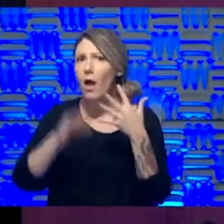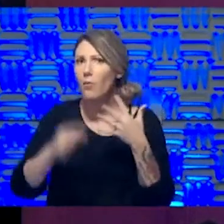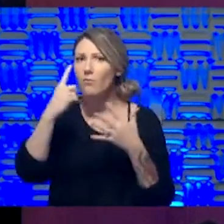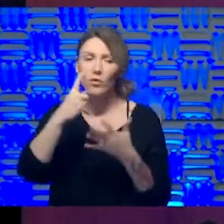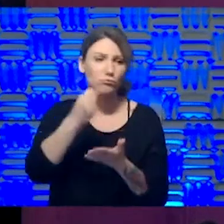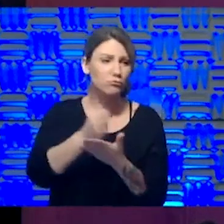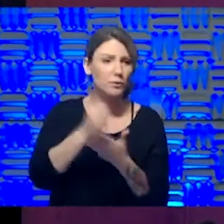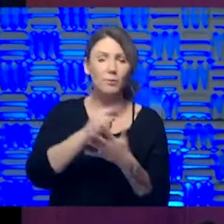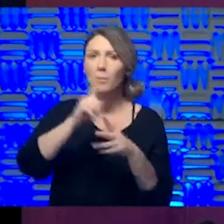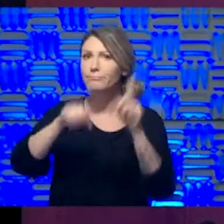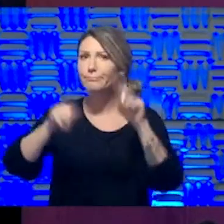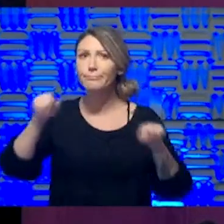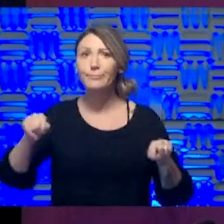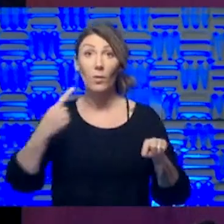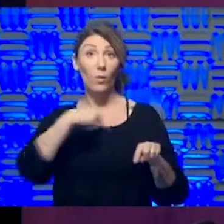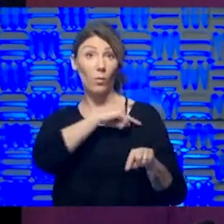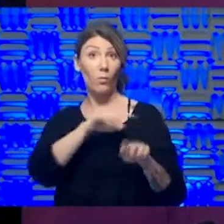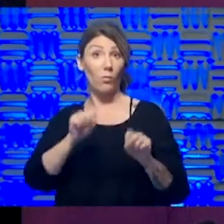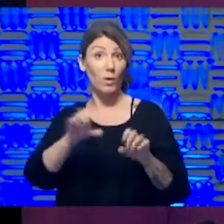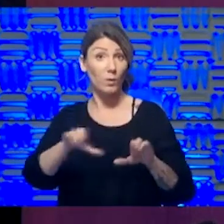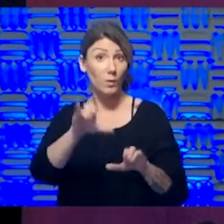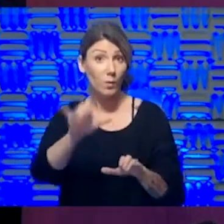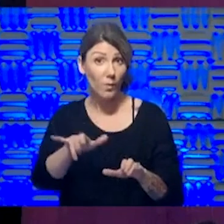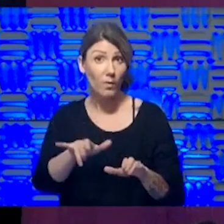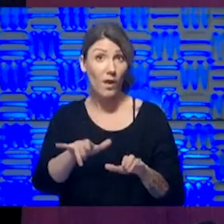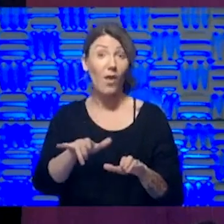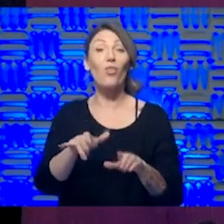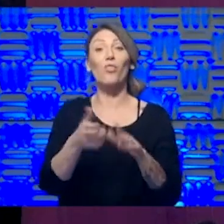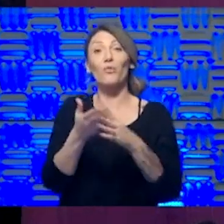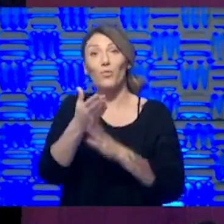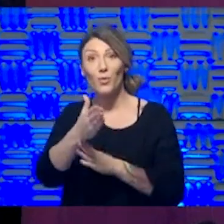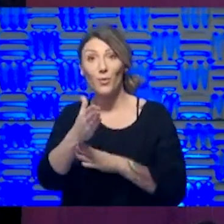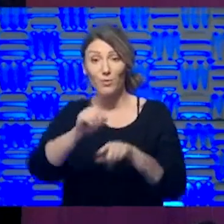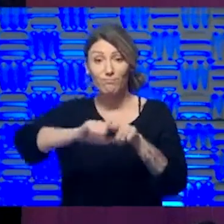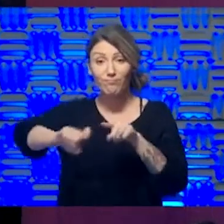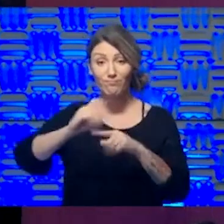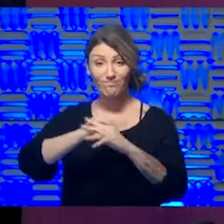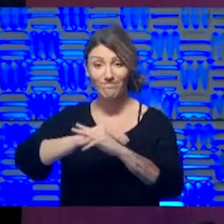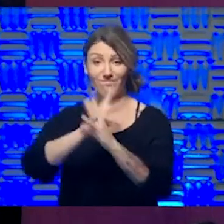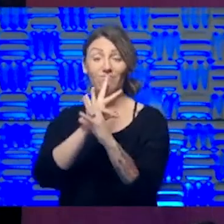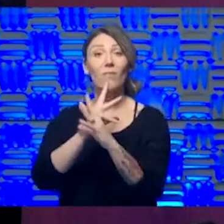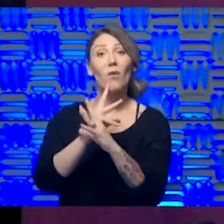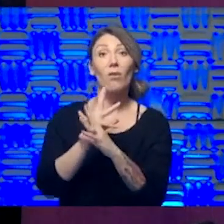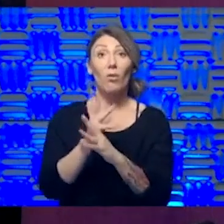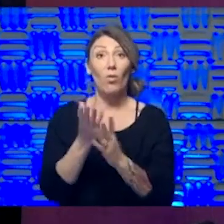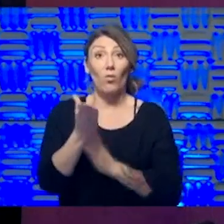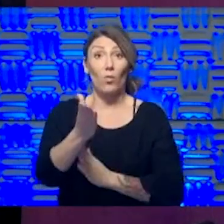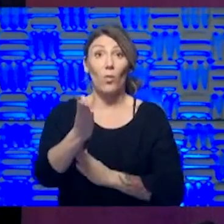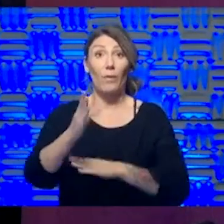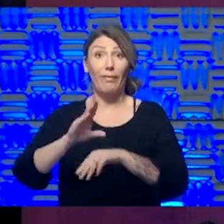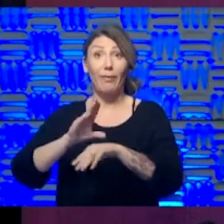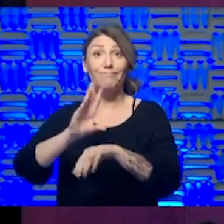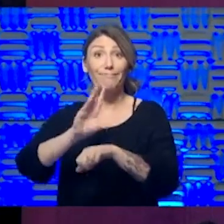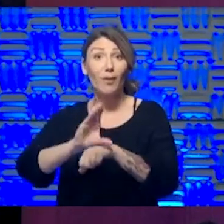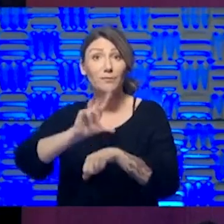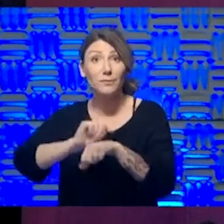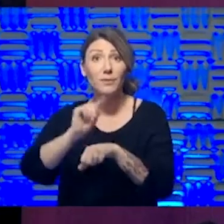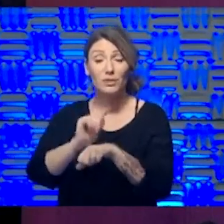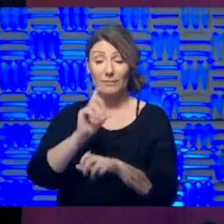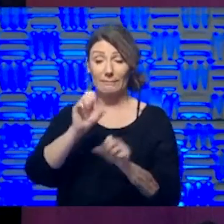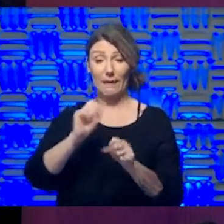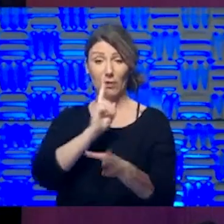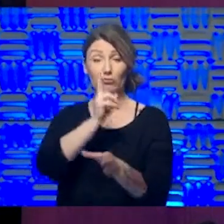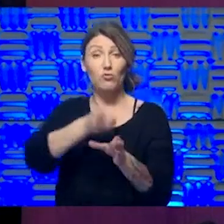do that. We can actually do that by the phone. During the consultation, we can have the family members join by phone or by